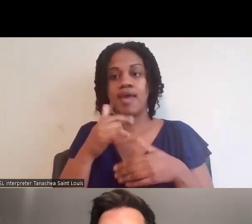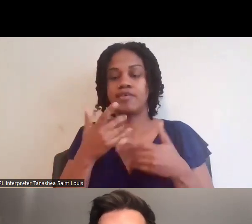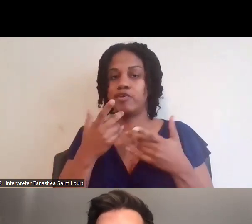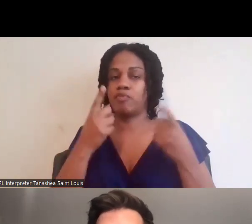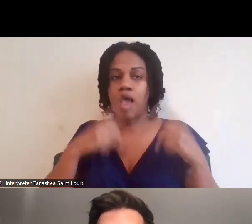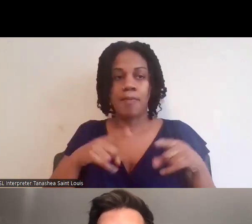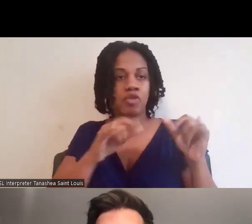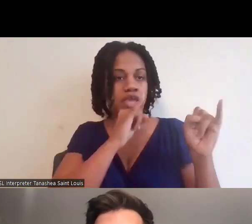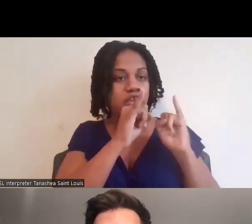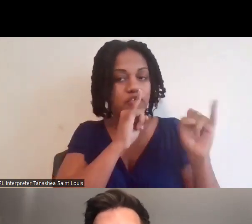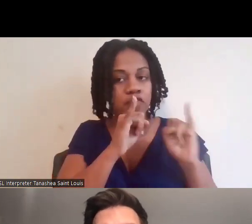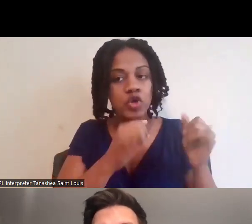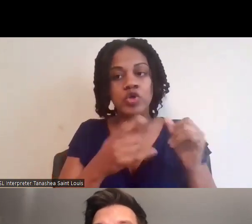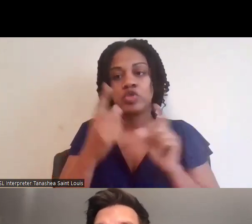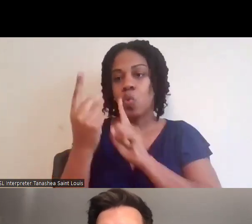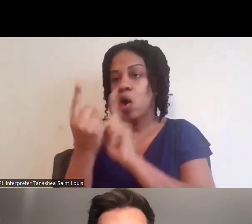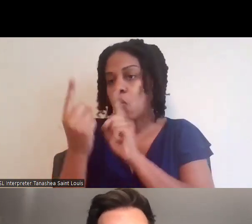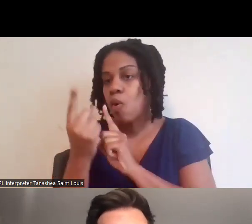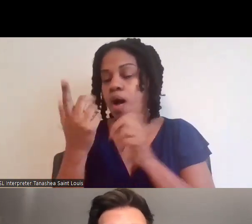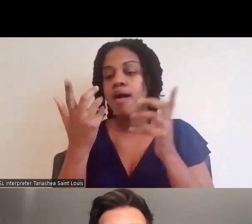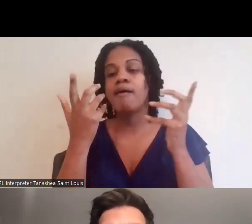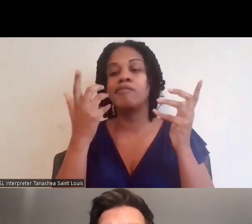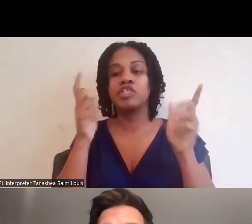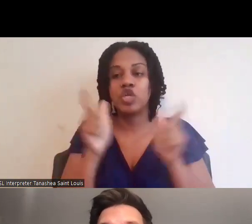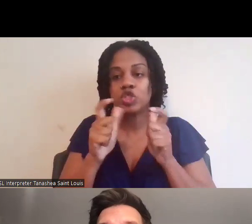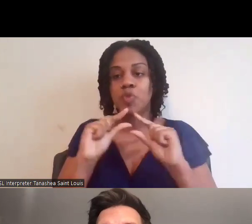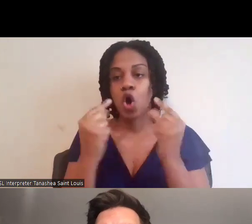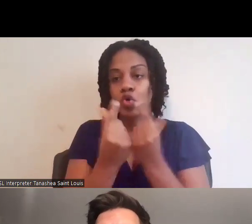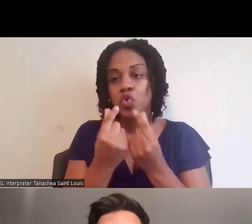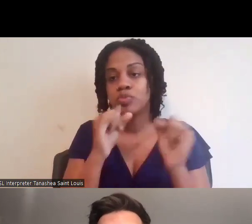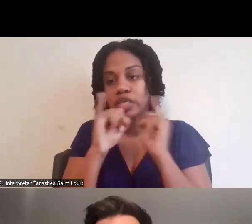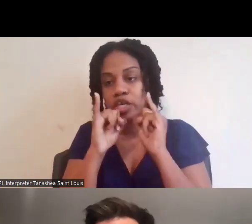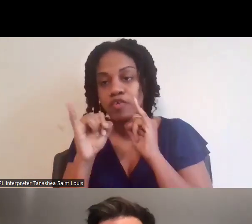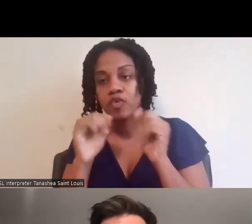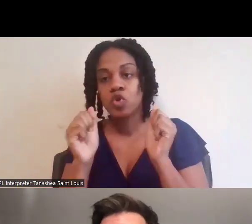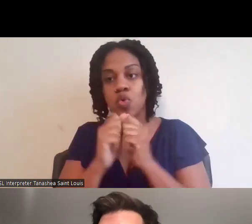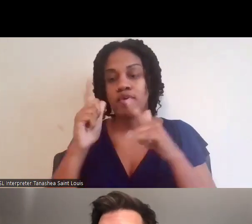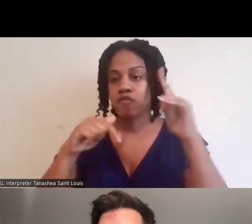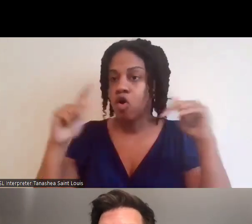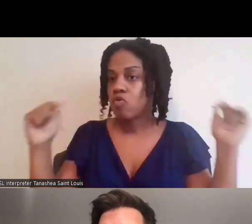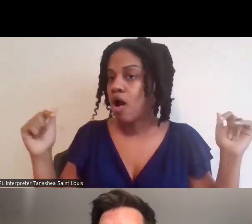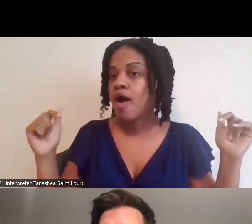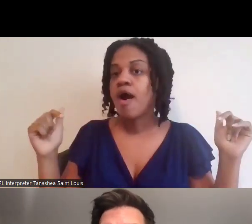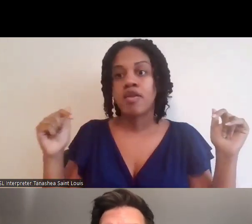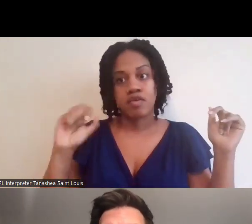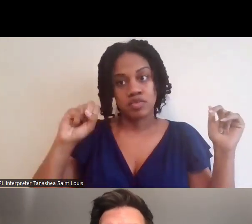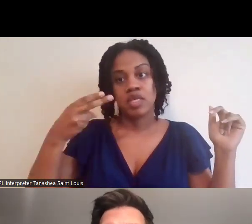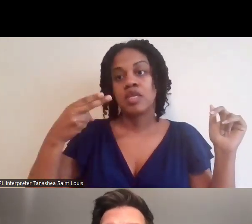of one-on-one interviews and small group interviews with a variety of external